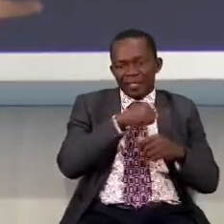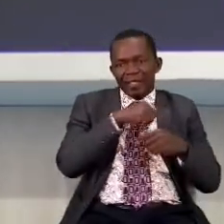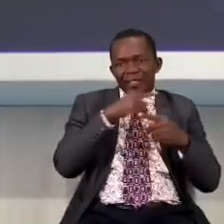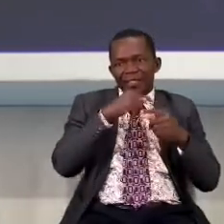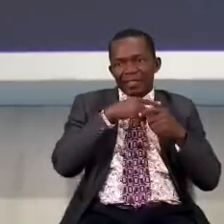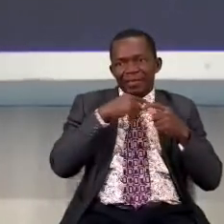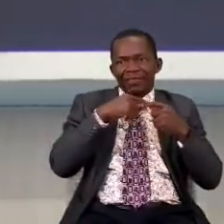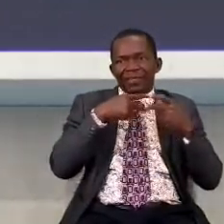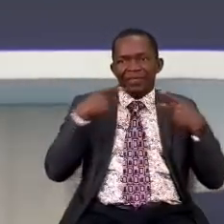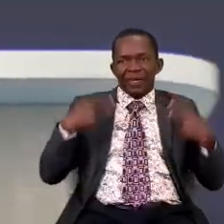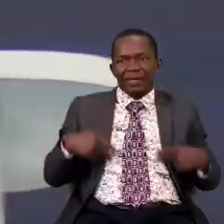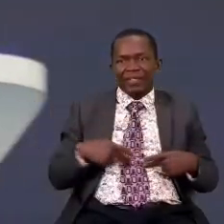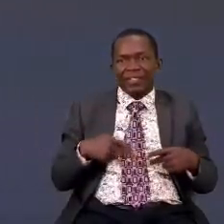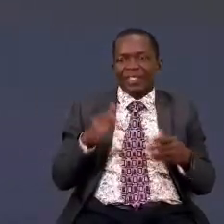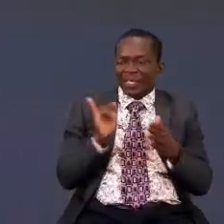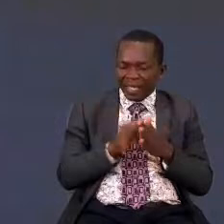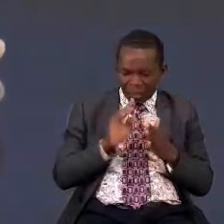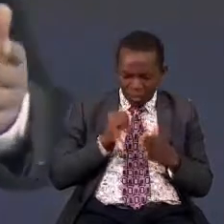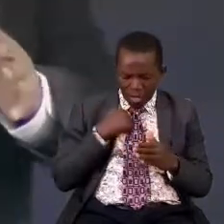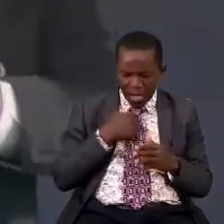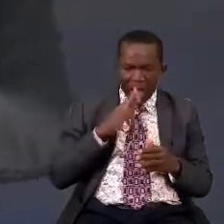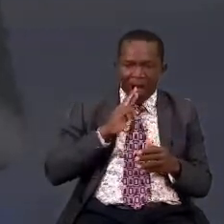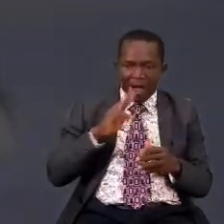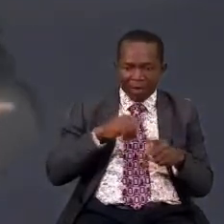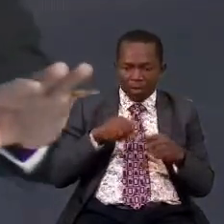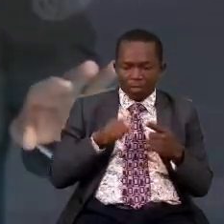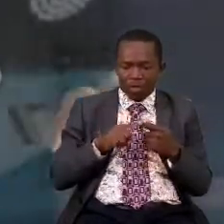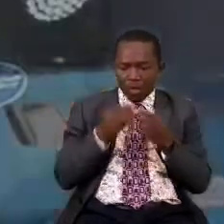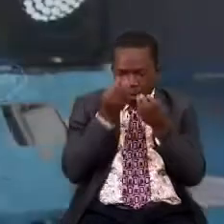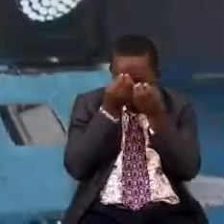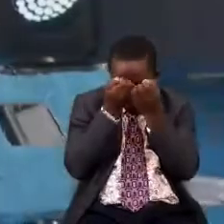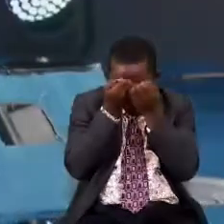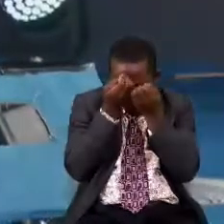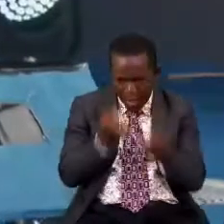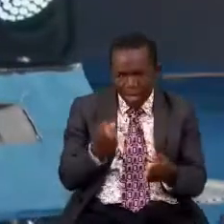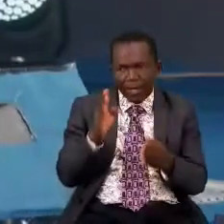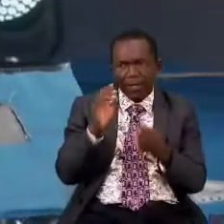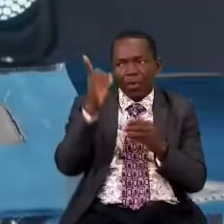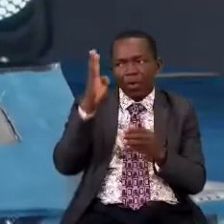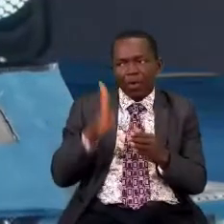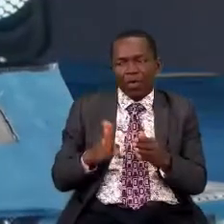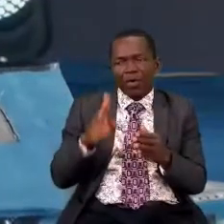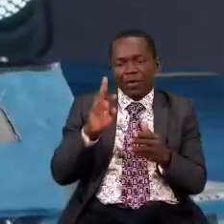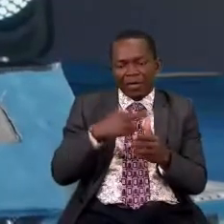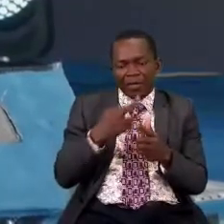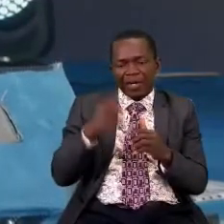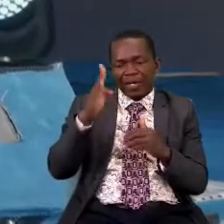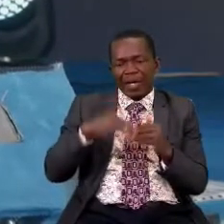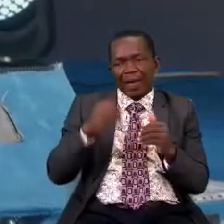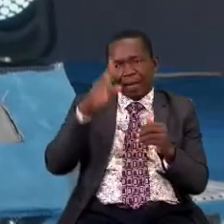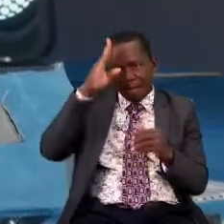and success in ministry. He has given us all things that pertain to life